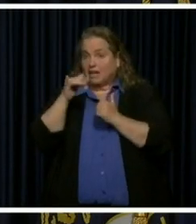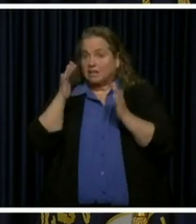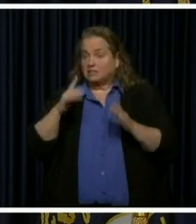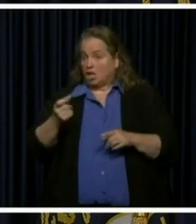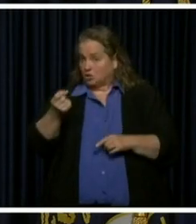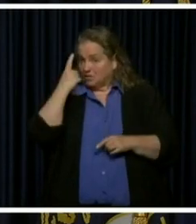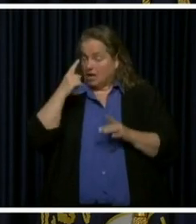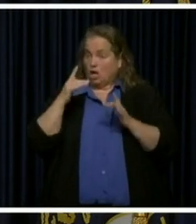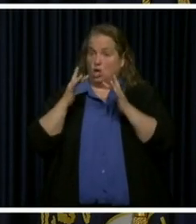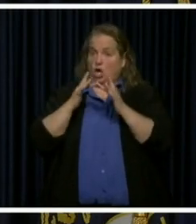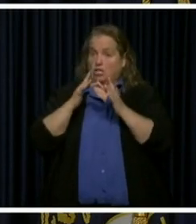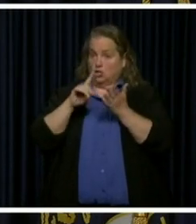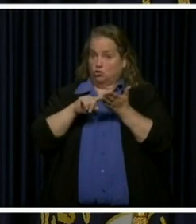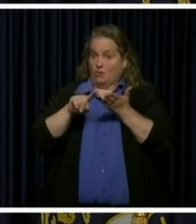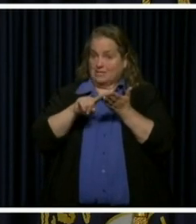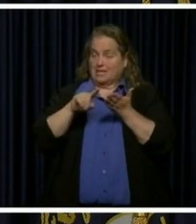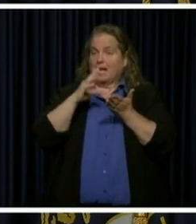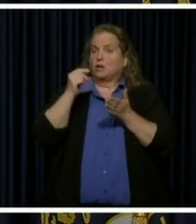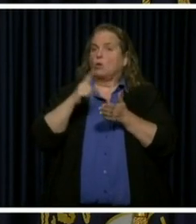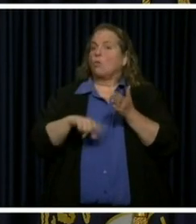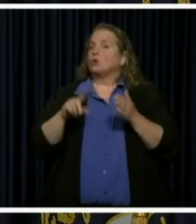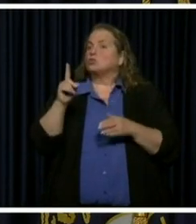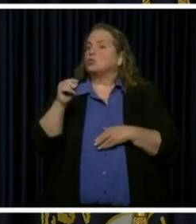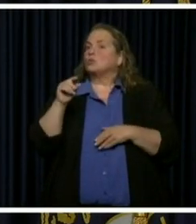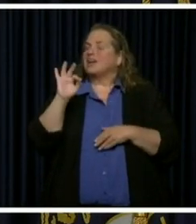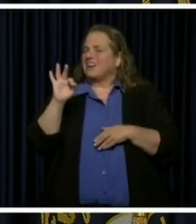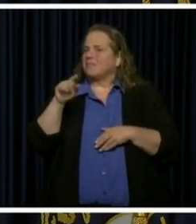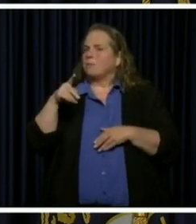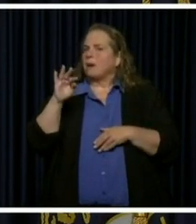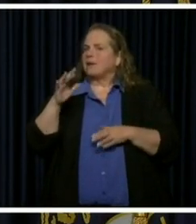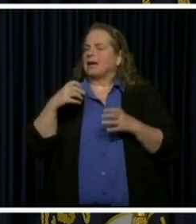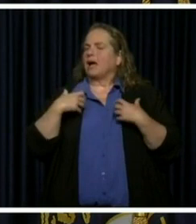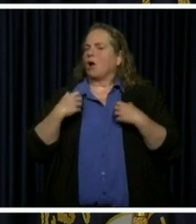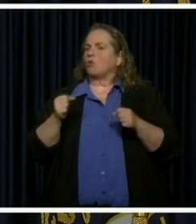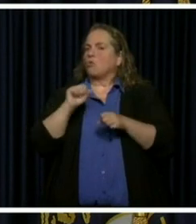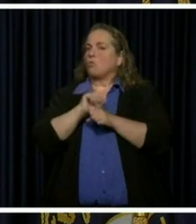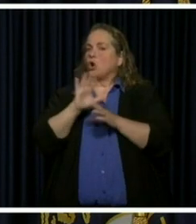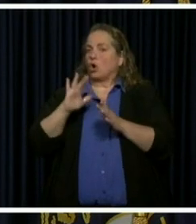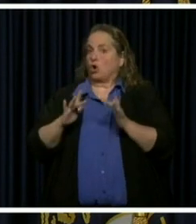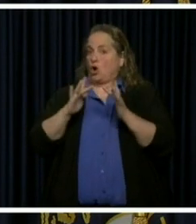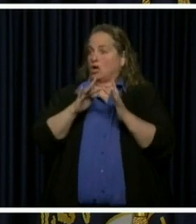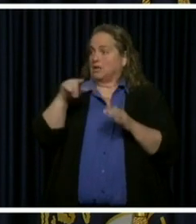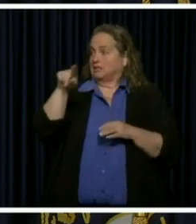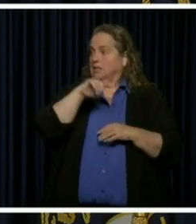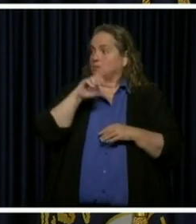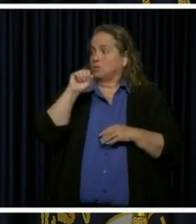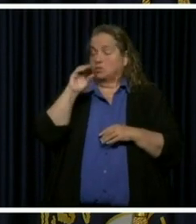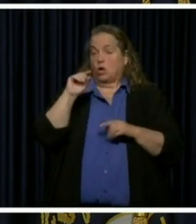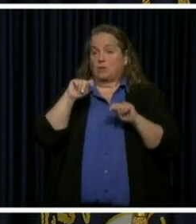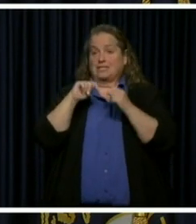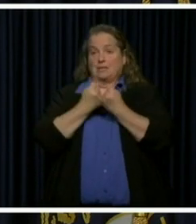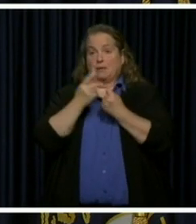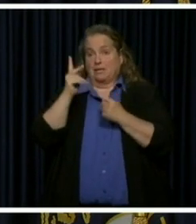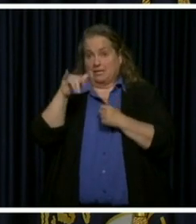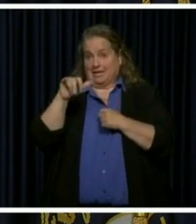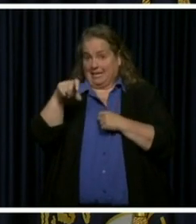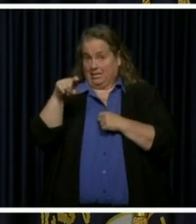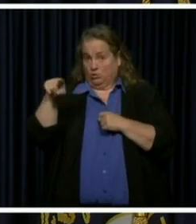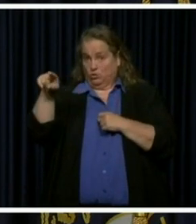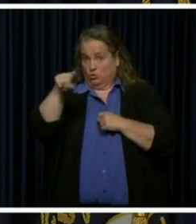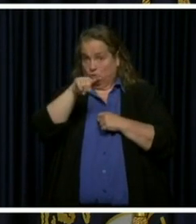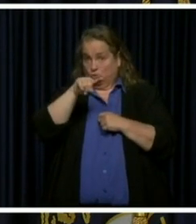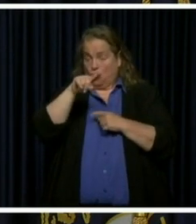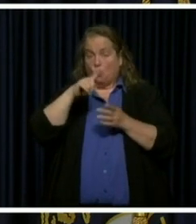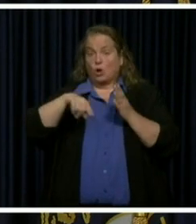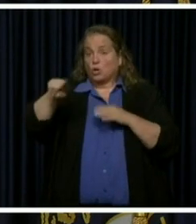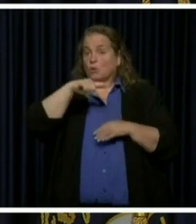understand contact tracing and what to do if a public health worker contacts them. So Team Kentucky needs you. And what you're going to